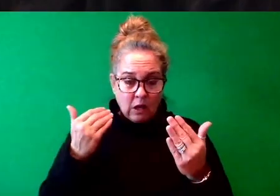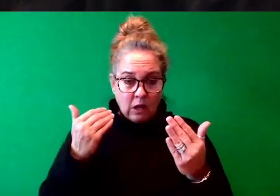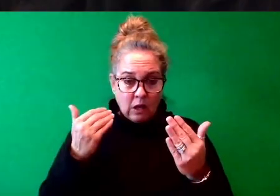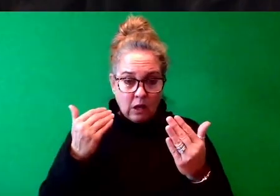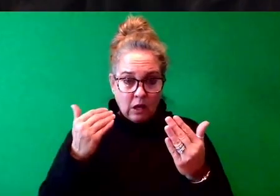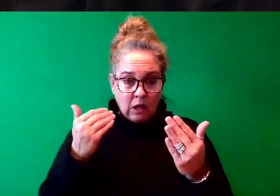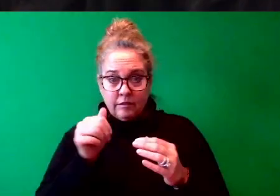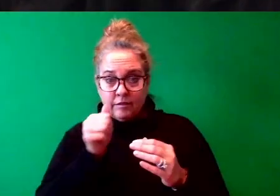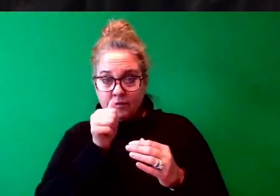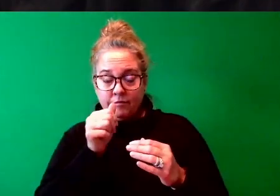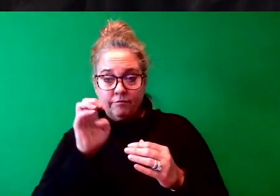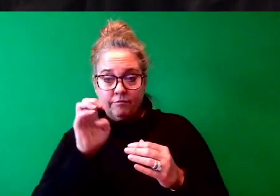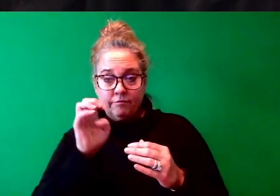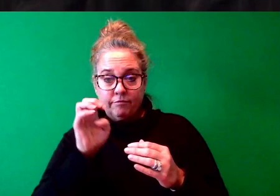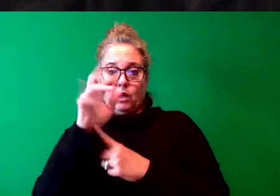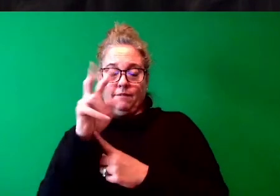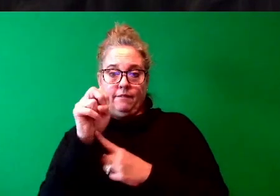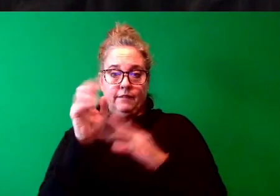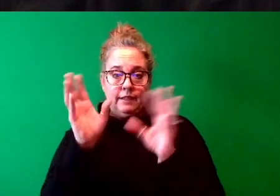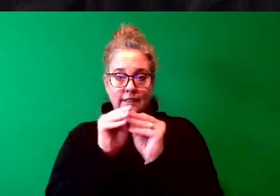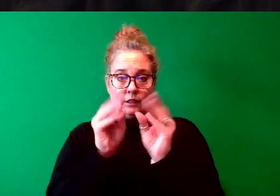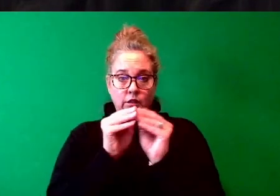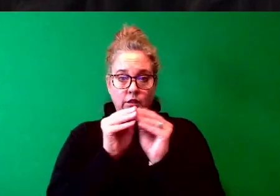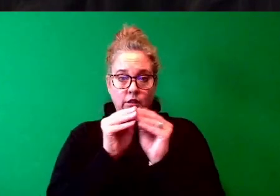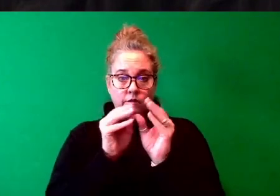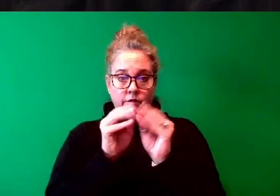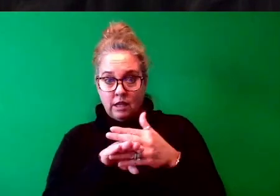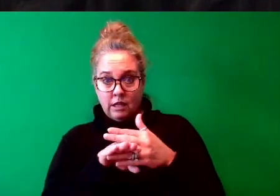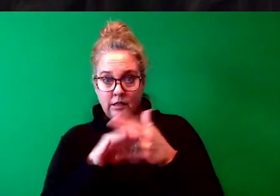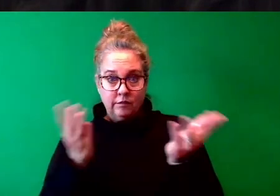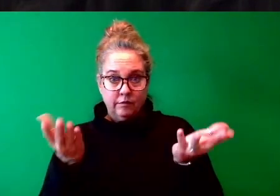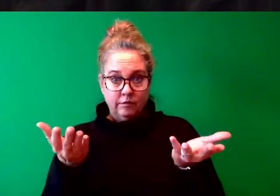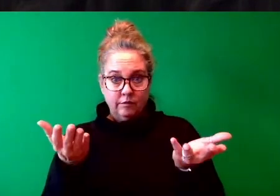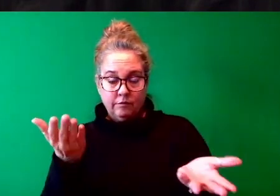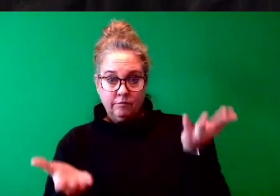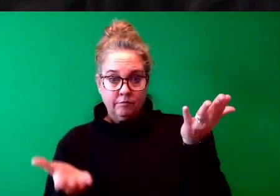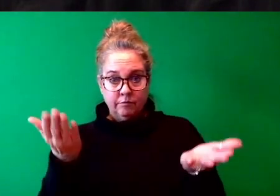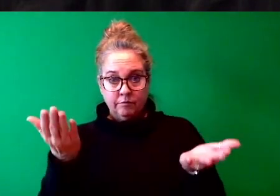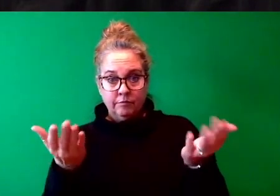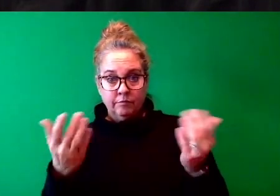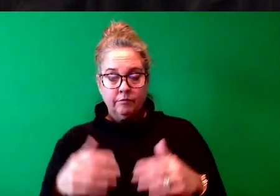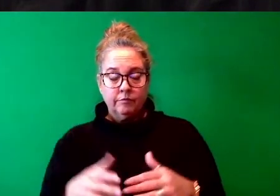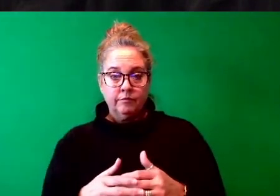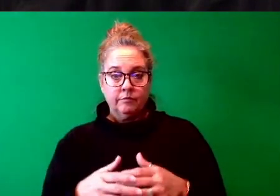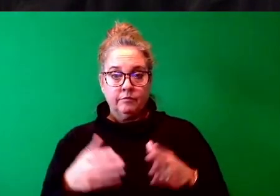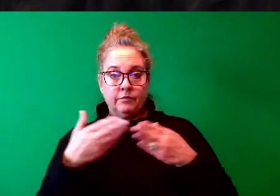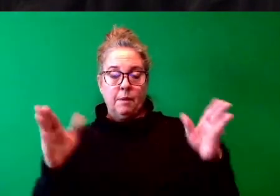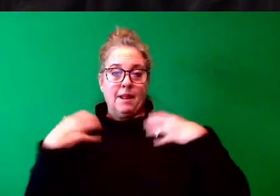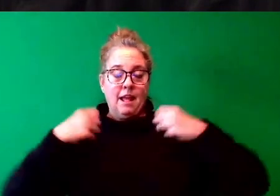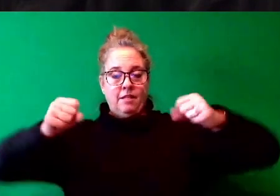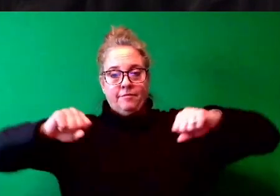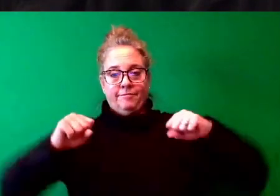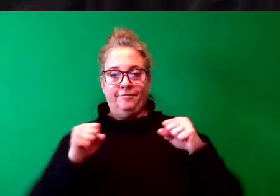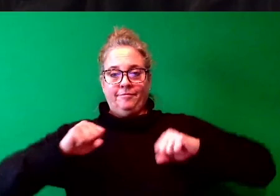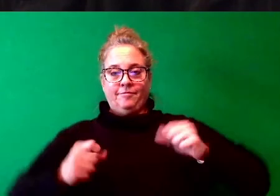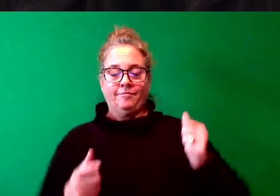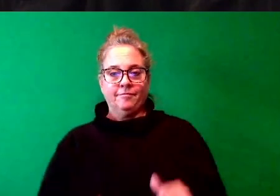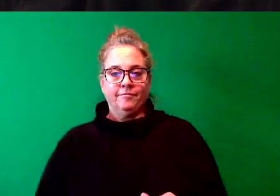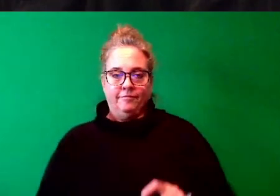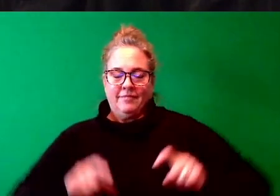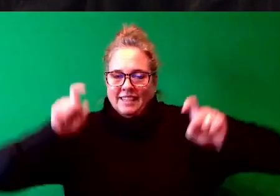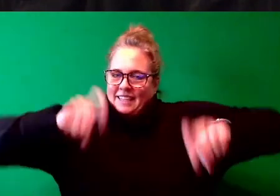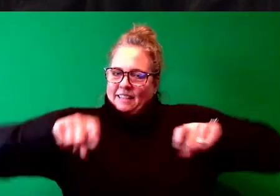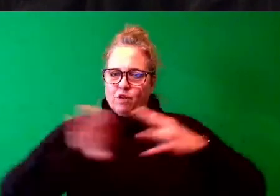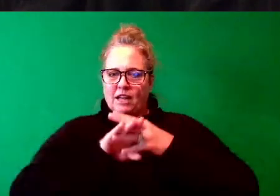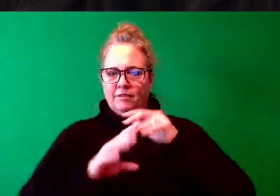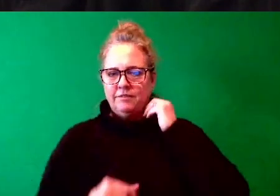be it's a kind of a public health thing to do, isn't it? Go. Dr. Turbish?